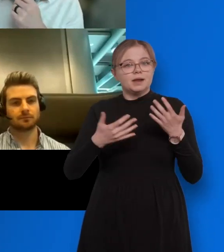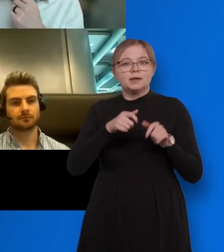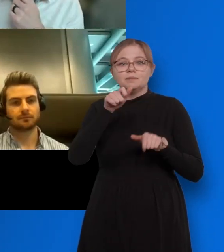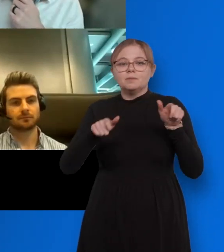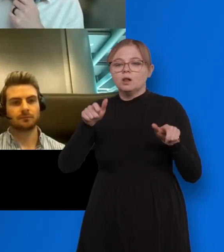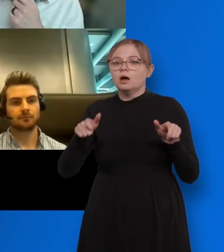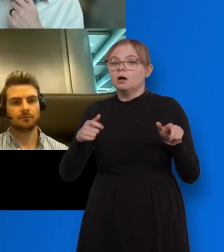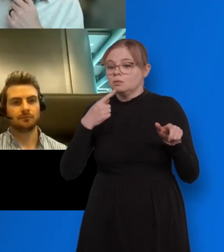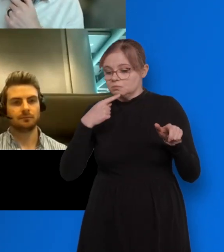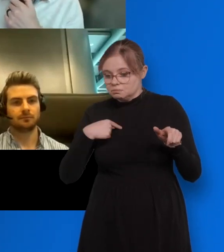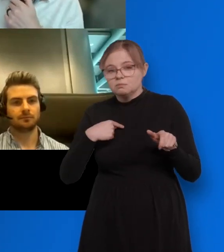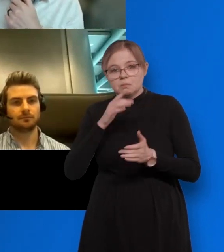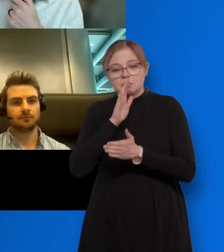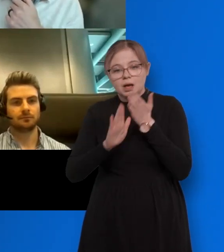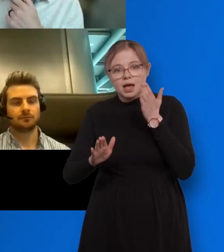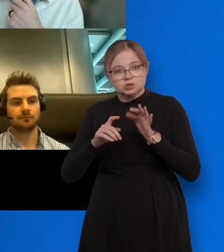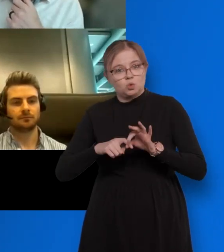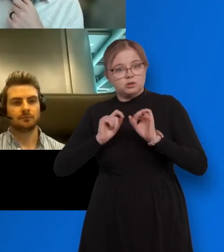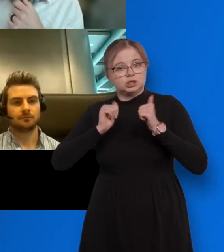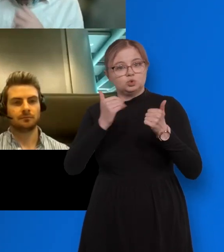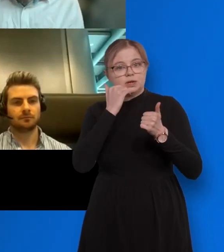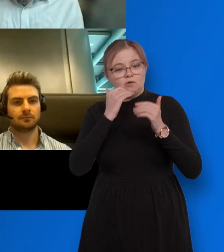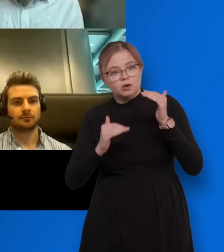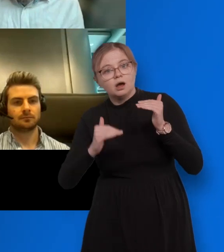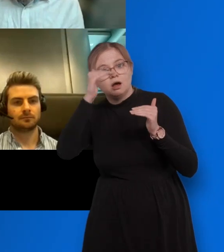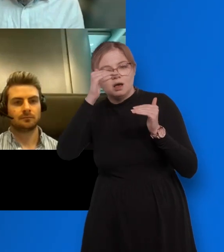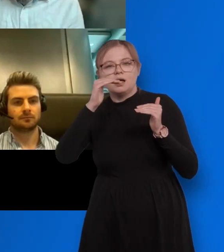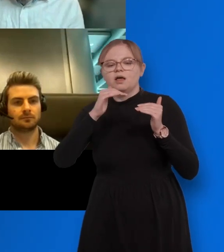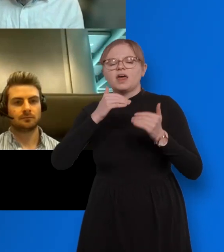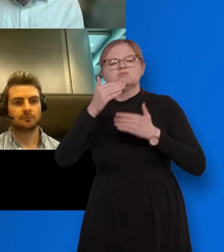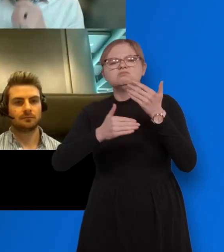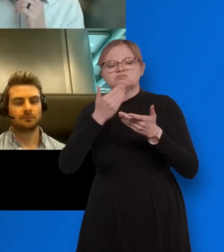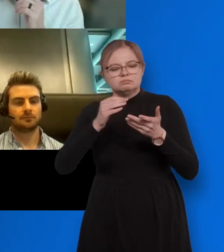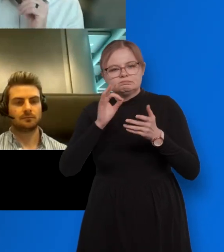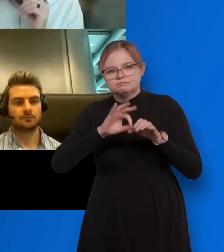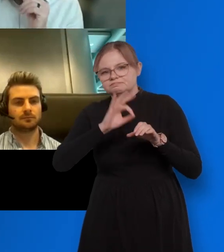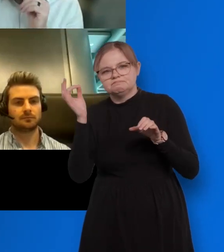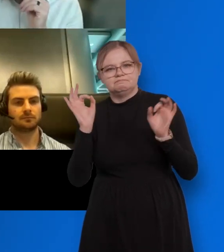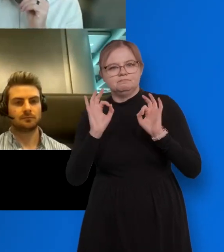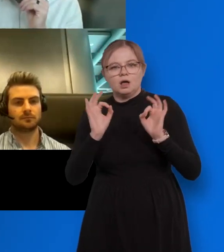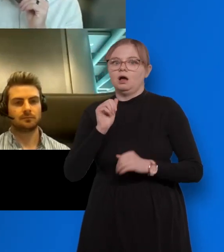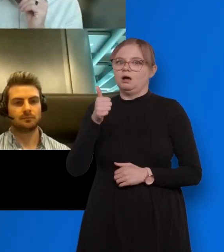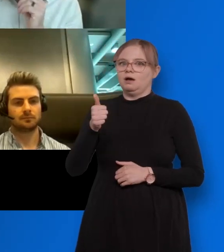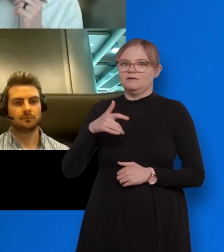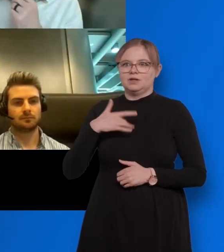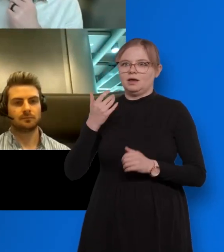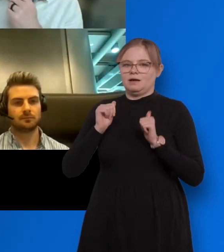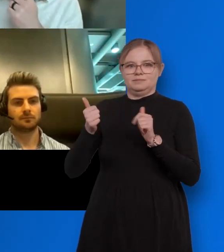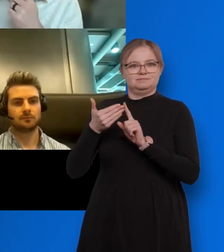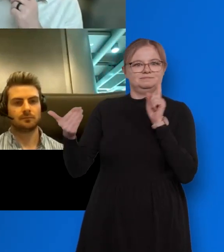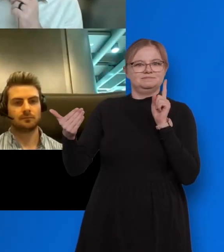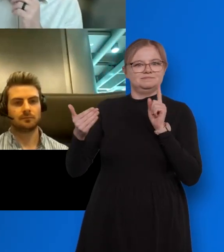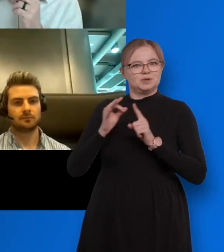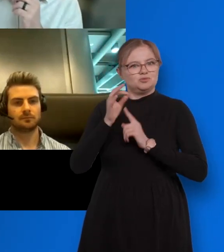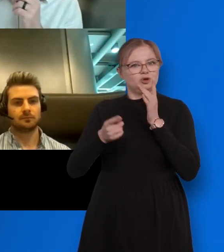they're told they passed the quality threshold but were then unsuccessful, that is in some way a kite mark of endorsement of their